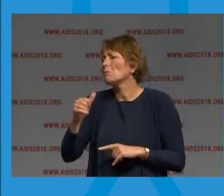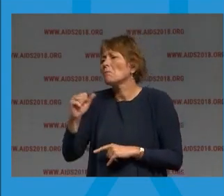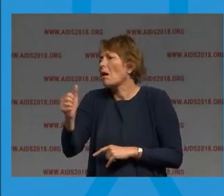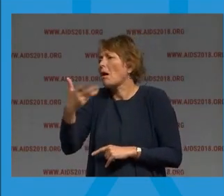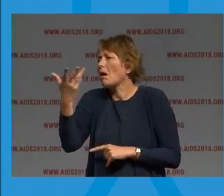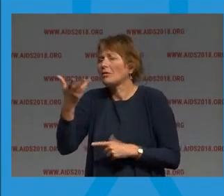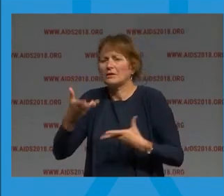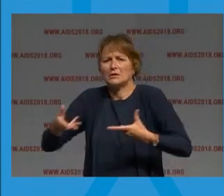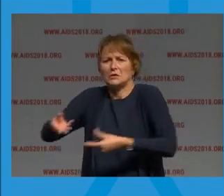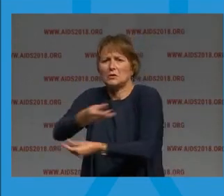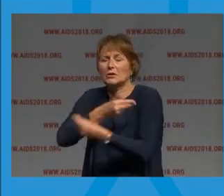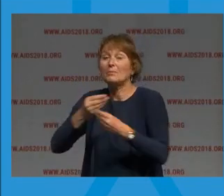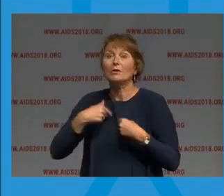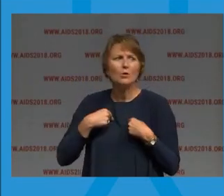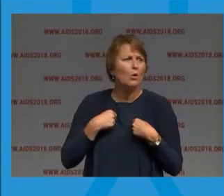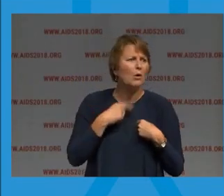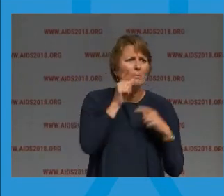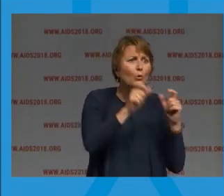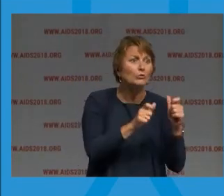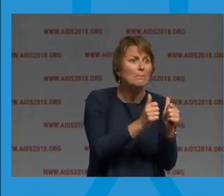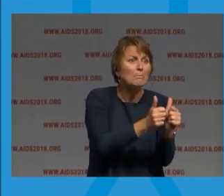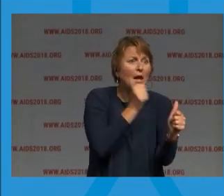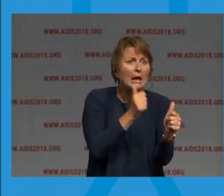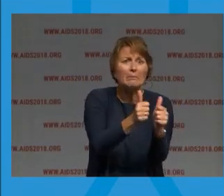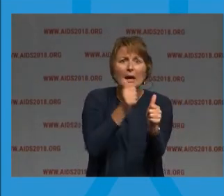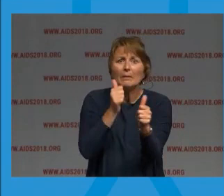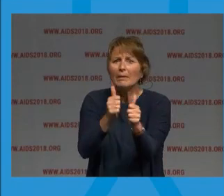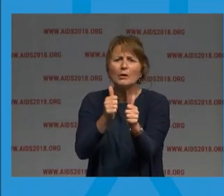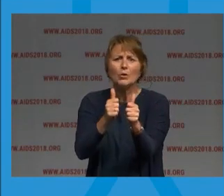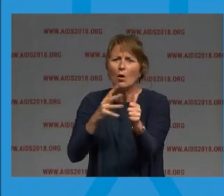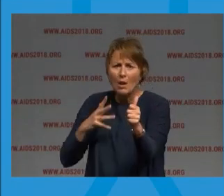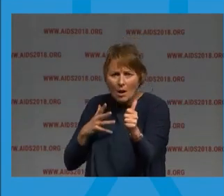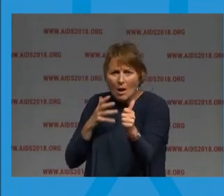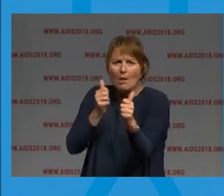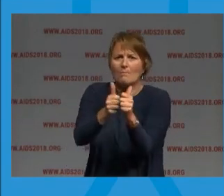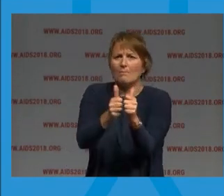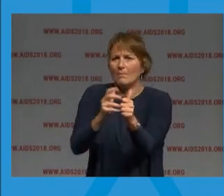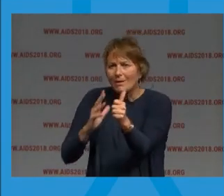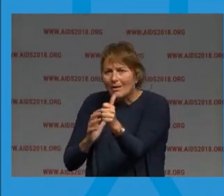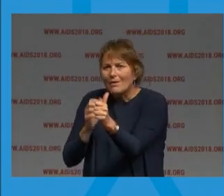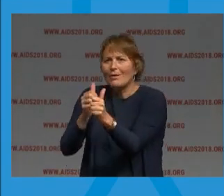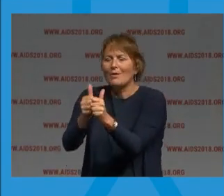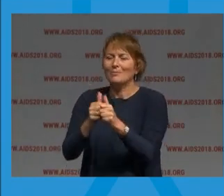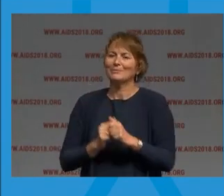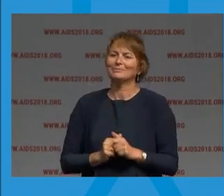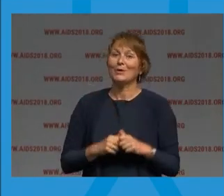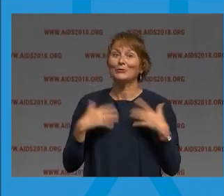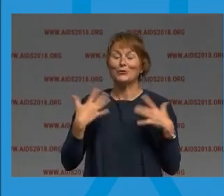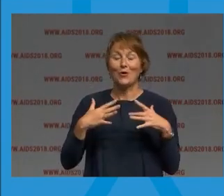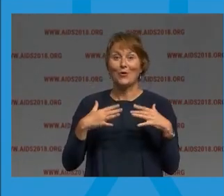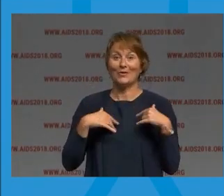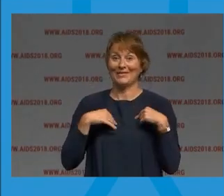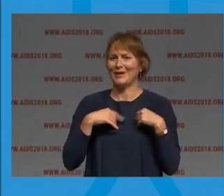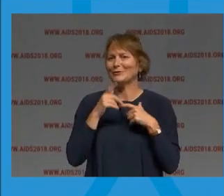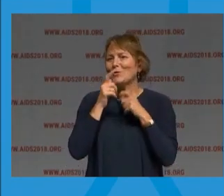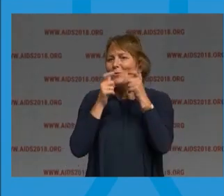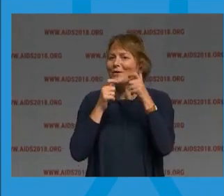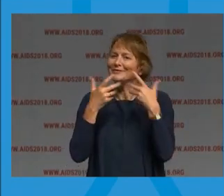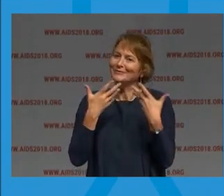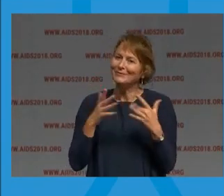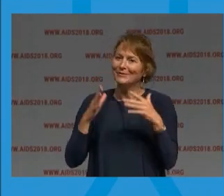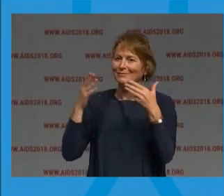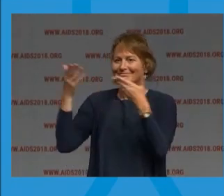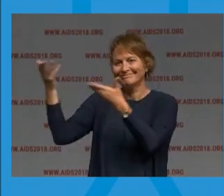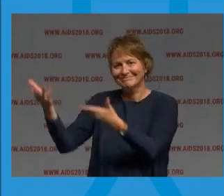ensuring that we leave nobody behind. With these few words, it gives me great pleasure to introduce Anna